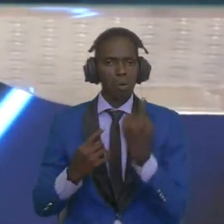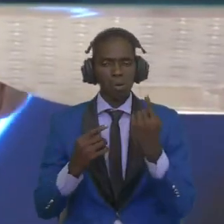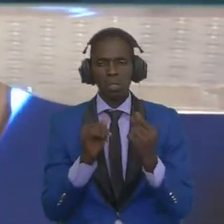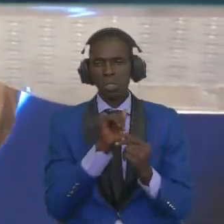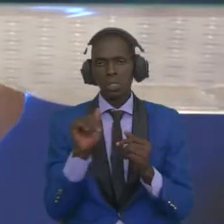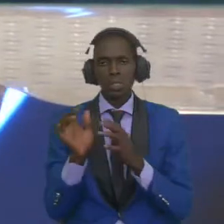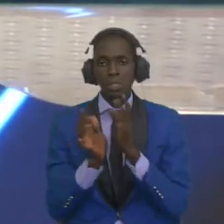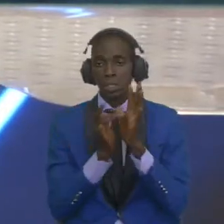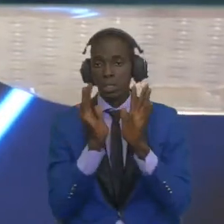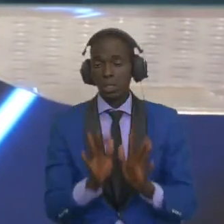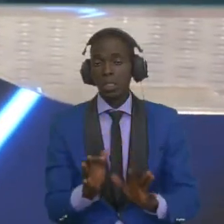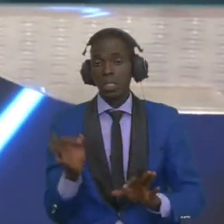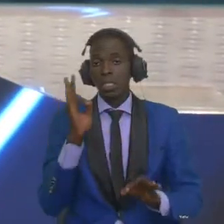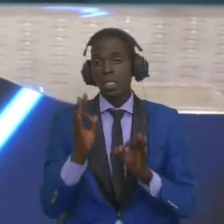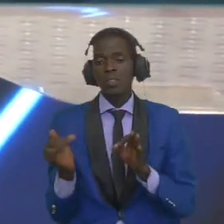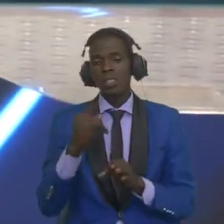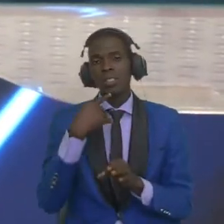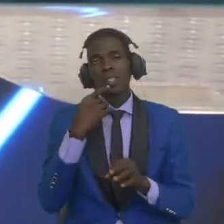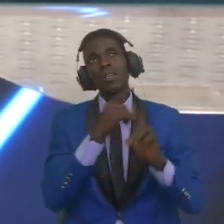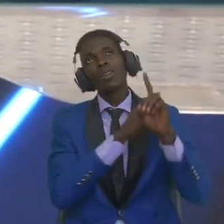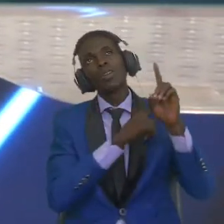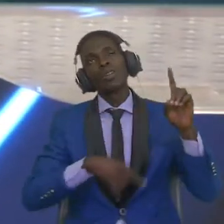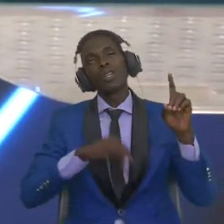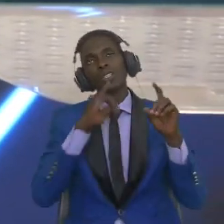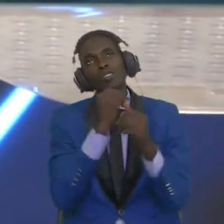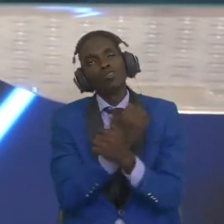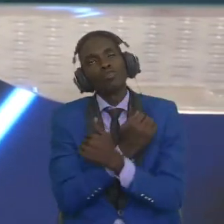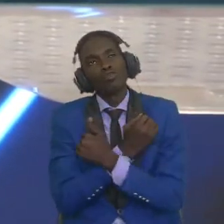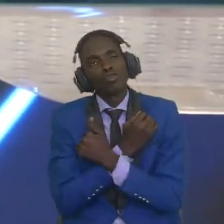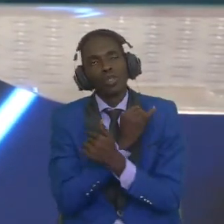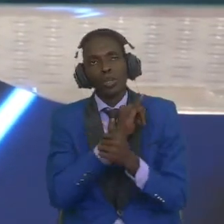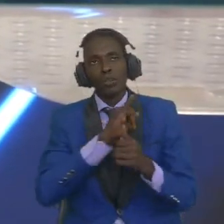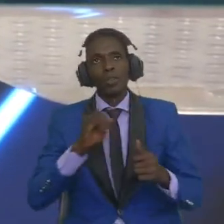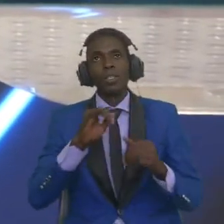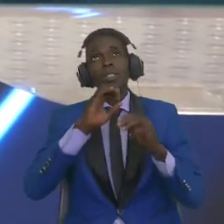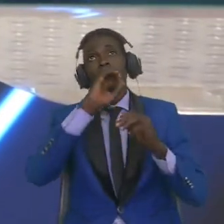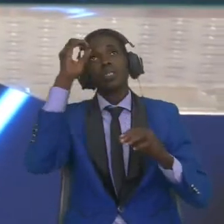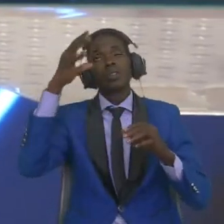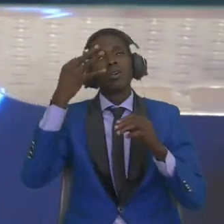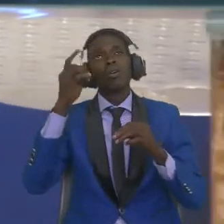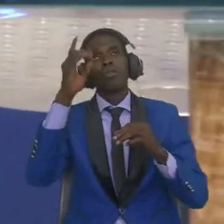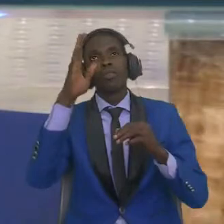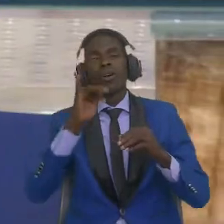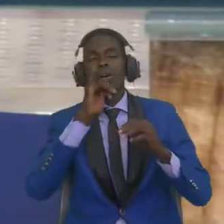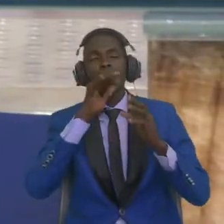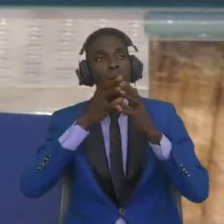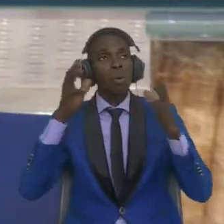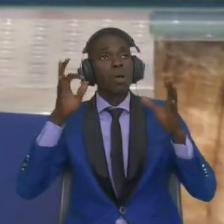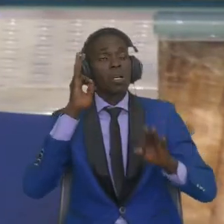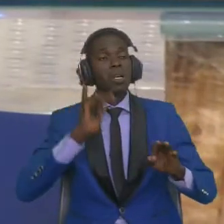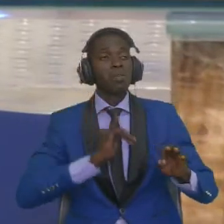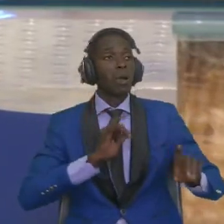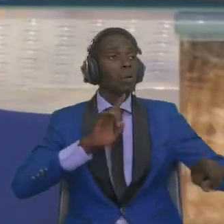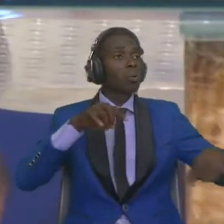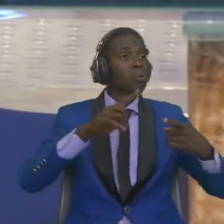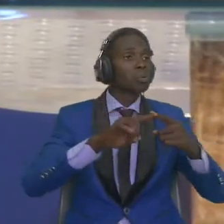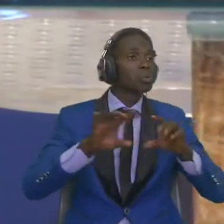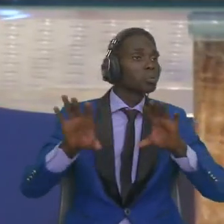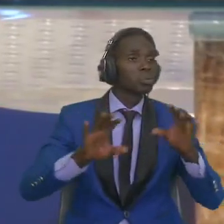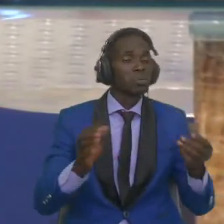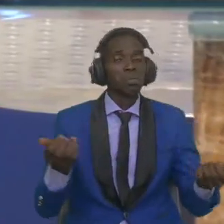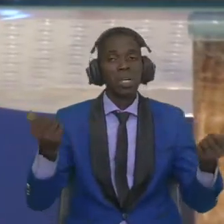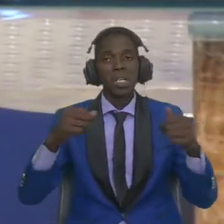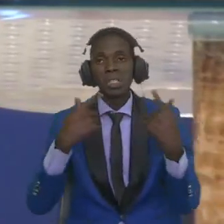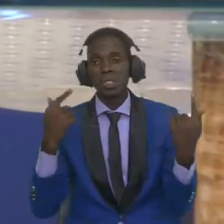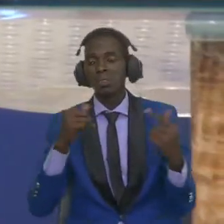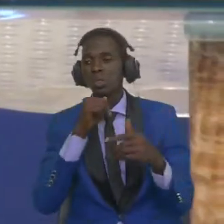if they say, God is loving, the grace of God is abundant, and even though I go to commit whatever, it doesn't